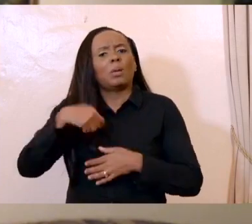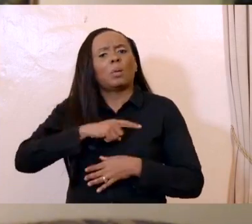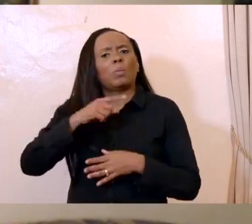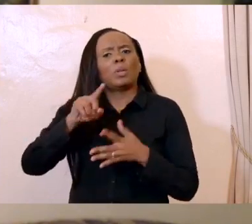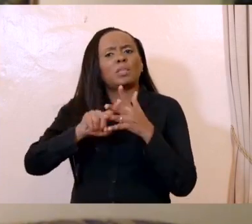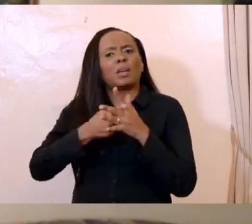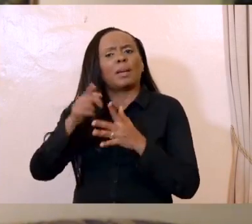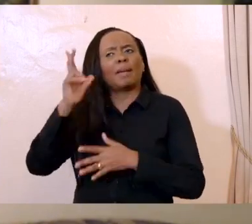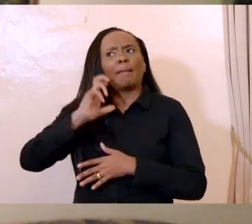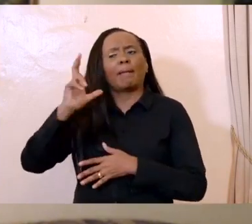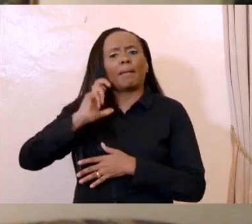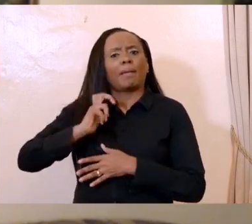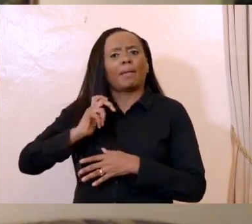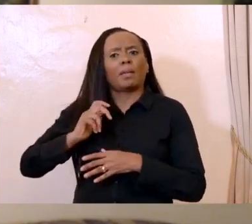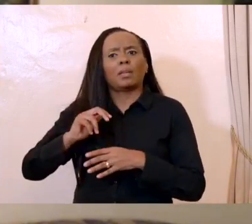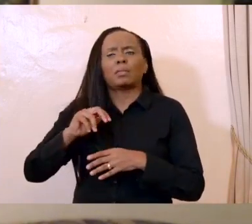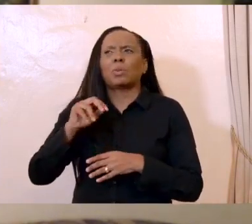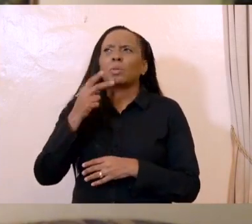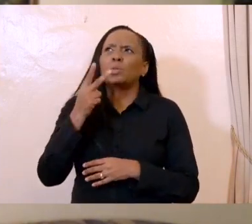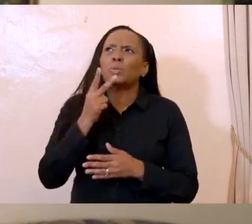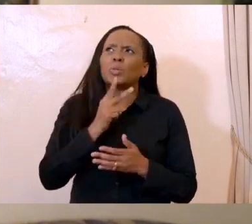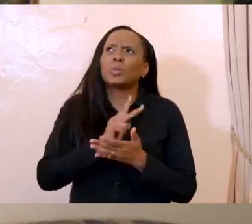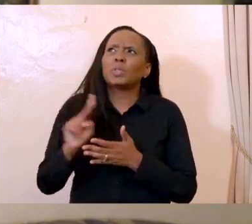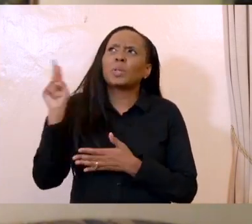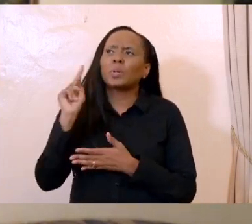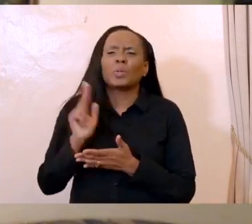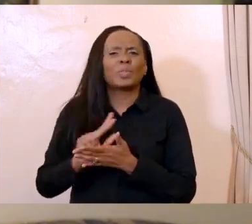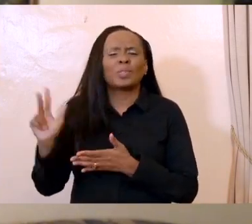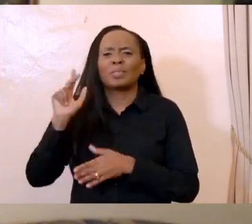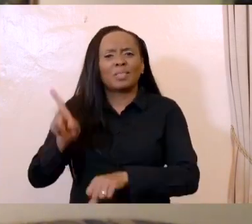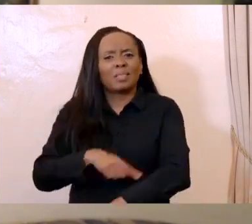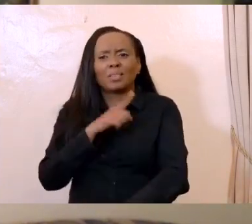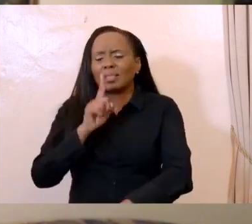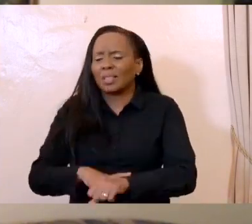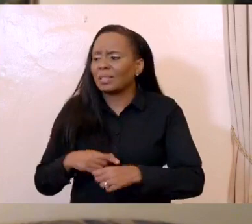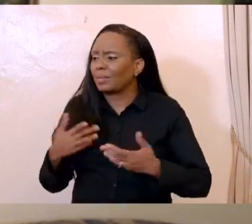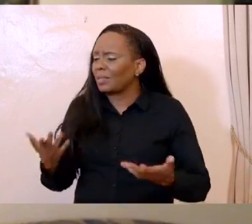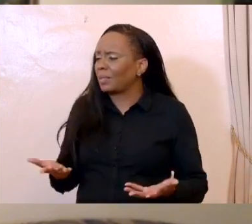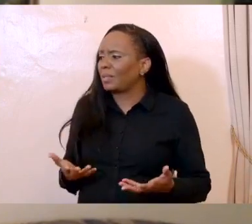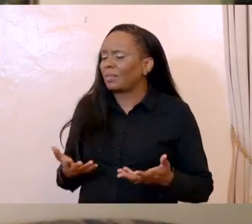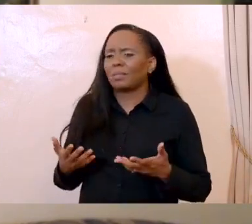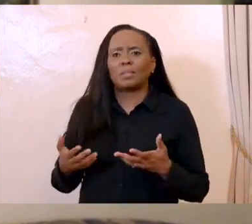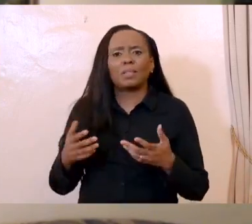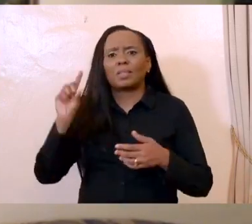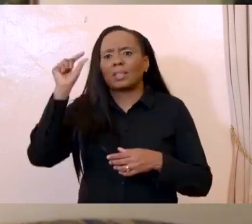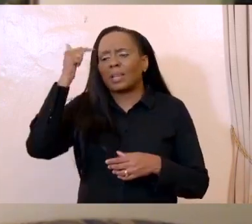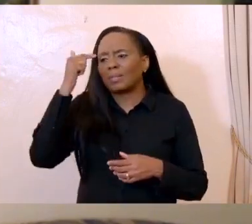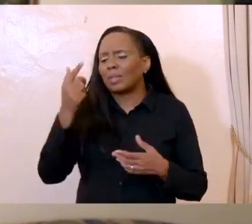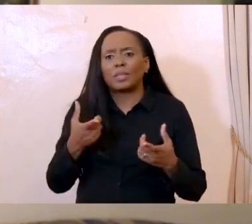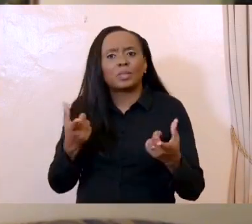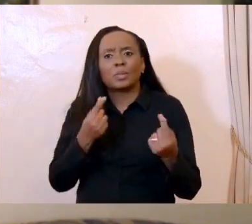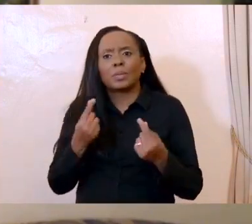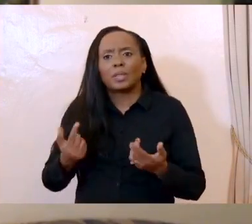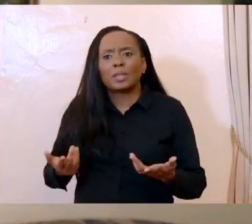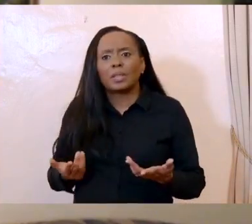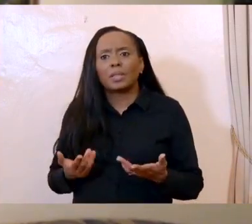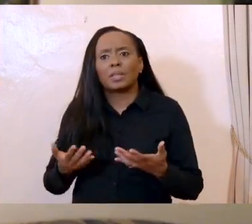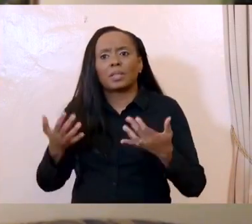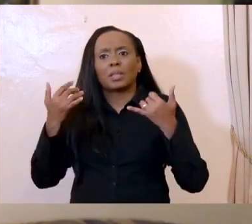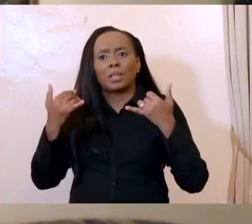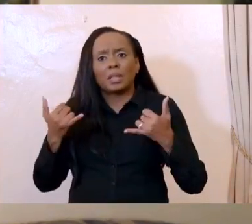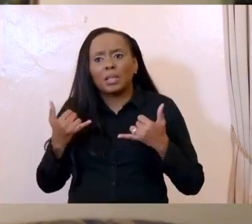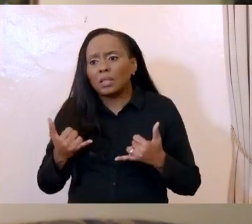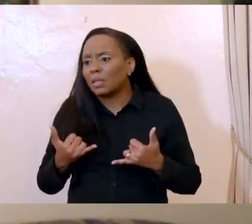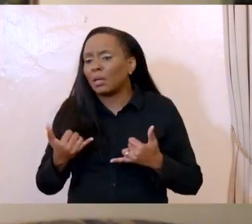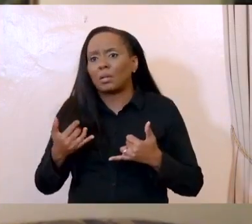about 2-3 weeks ago. That's a long time. And as Barbadians tell you, while the grass is growing, the horse is